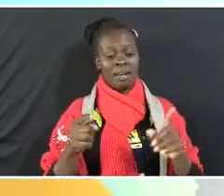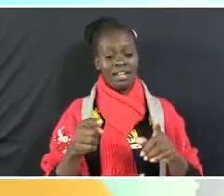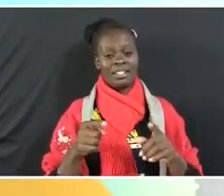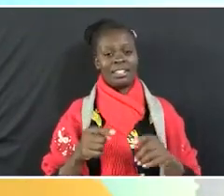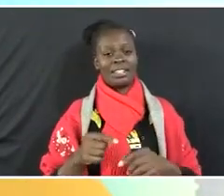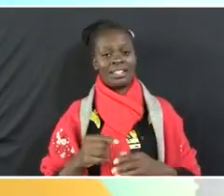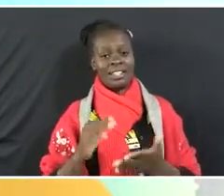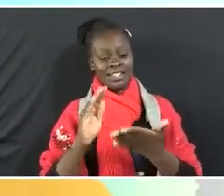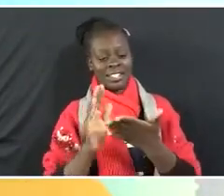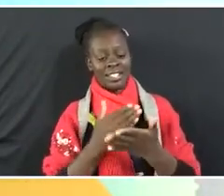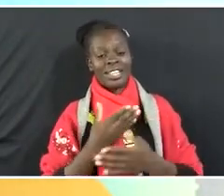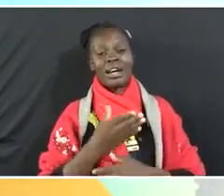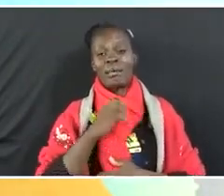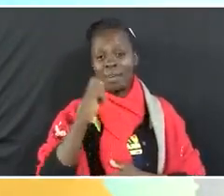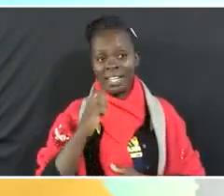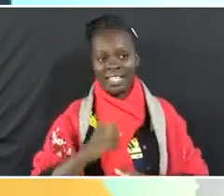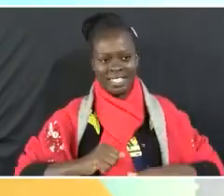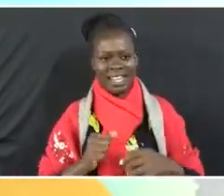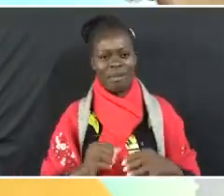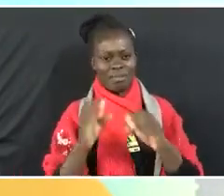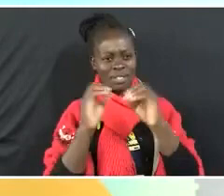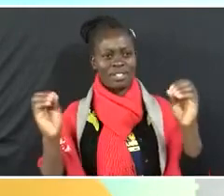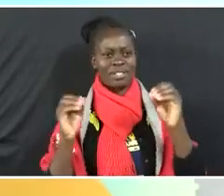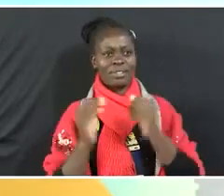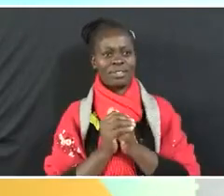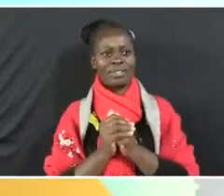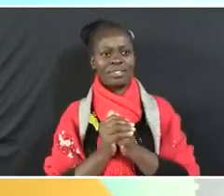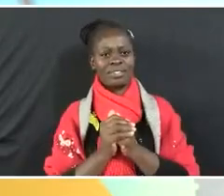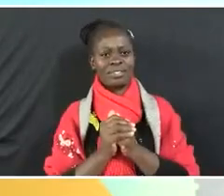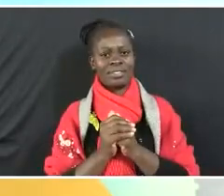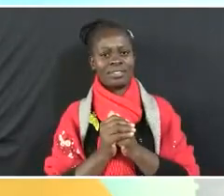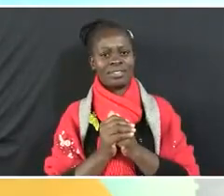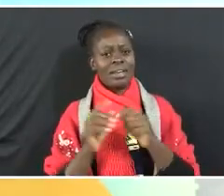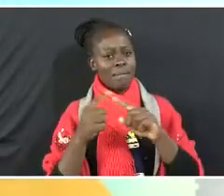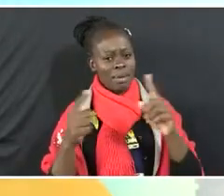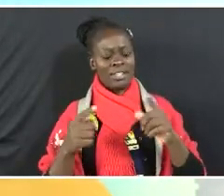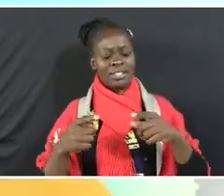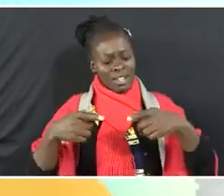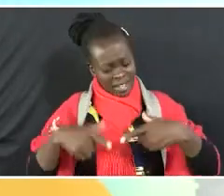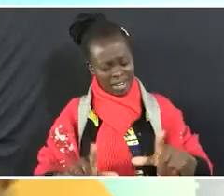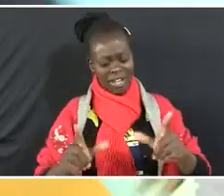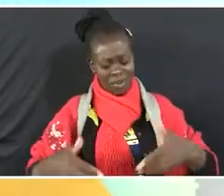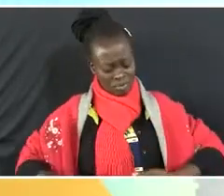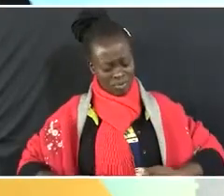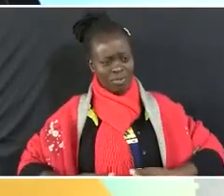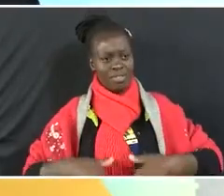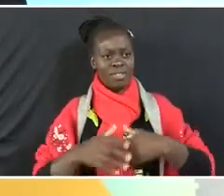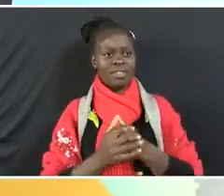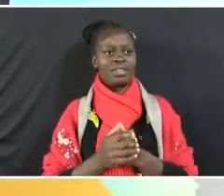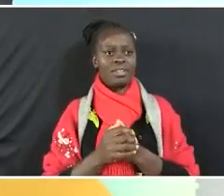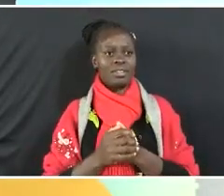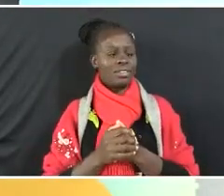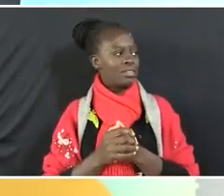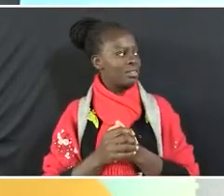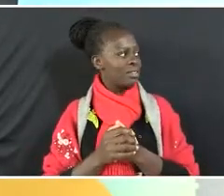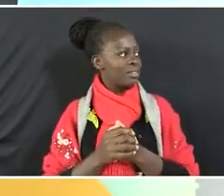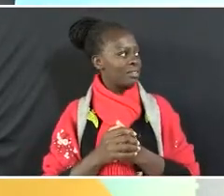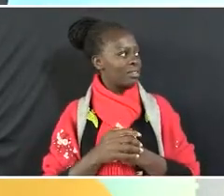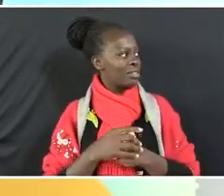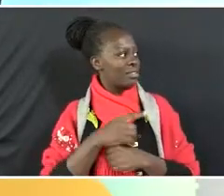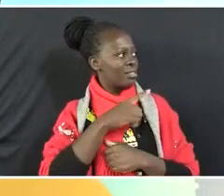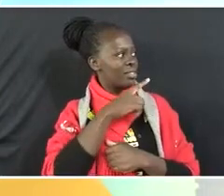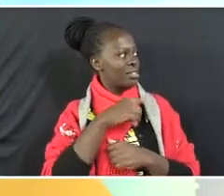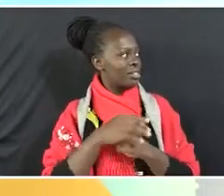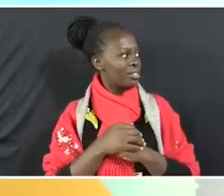Handle with care. Let us prepare the future. And let me tell you, Naomi, where are you? Where is Naomi? Seated here.